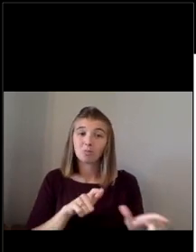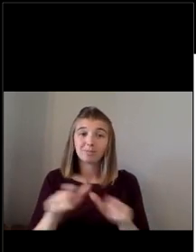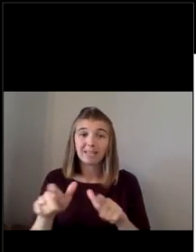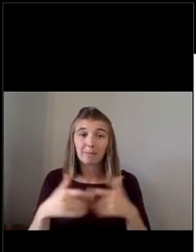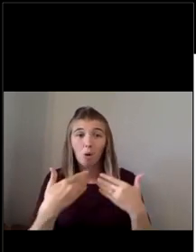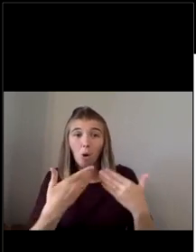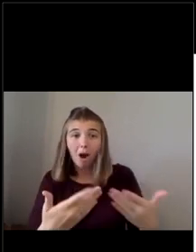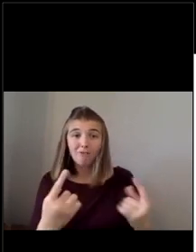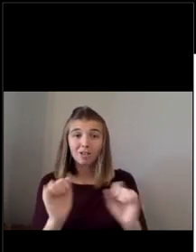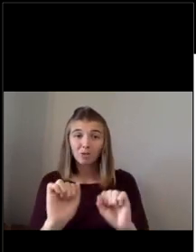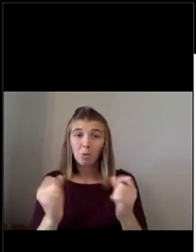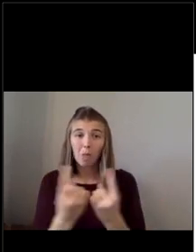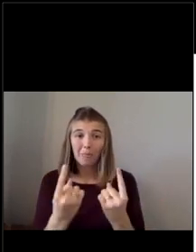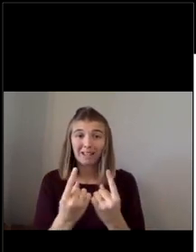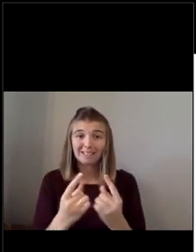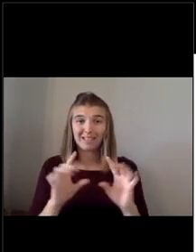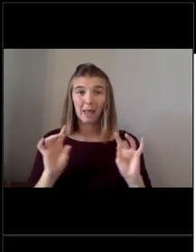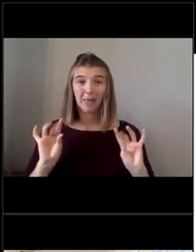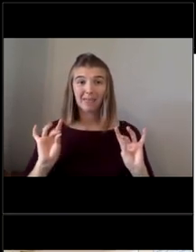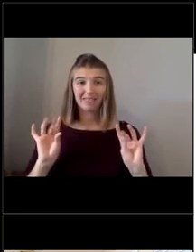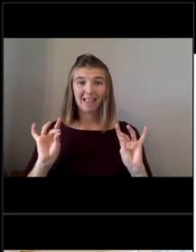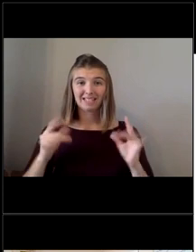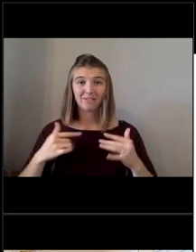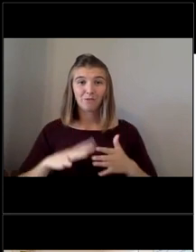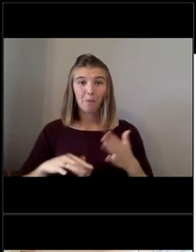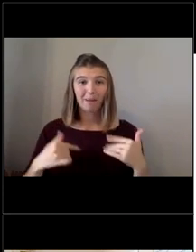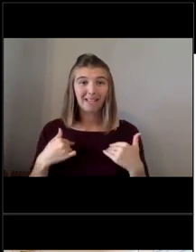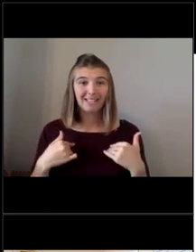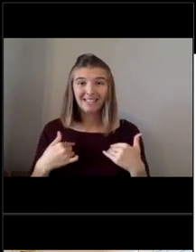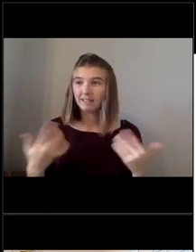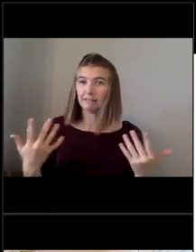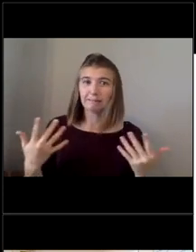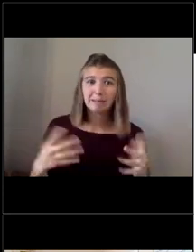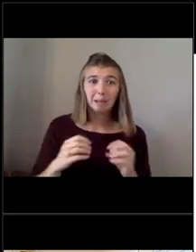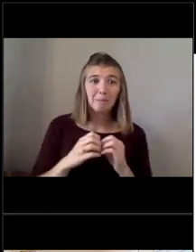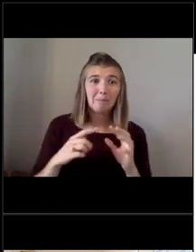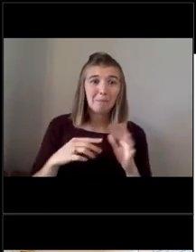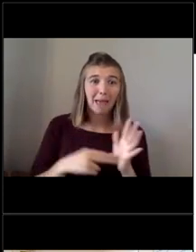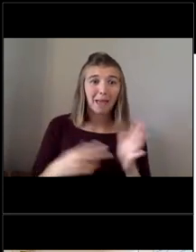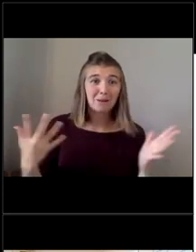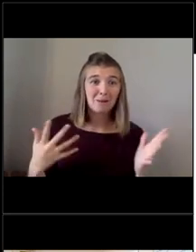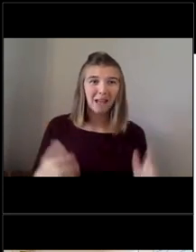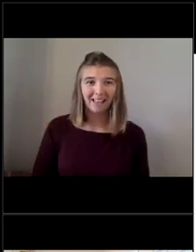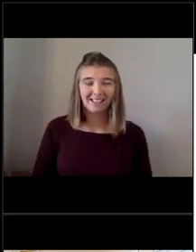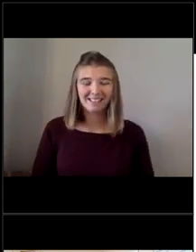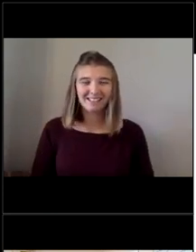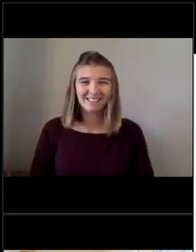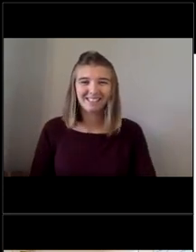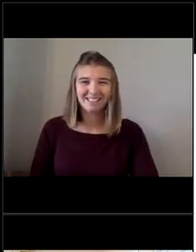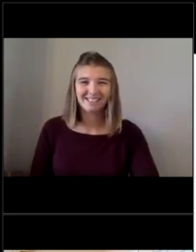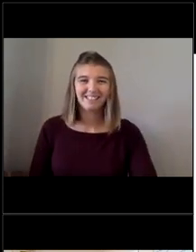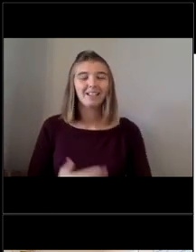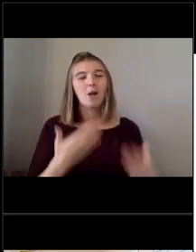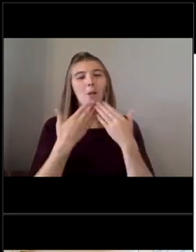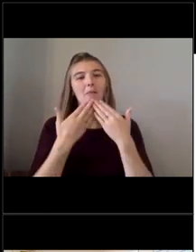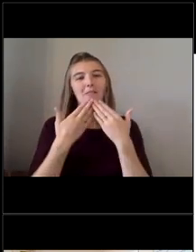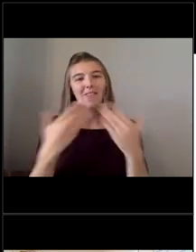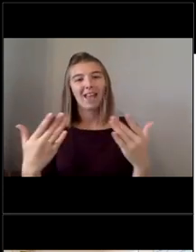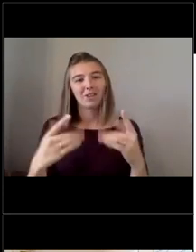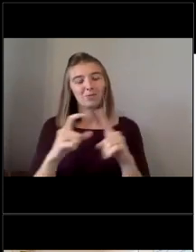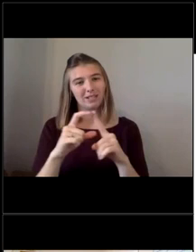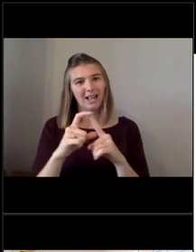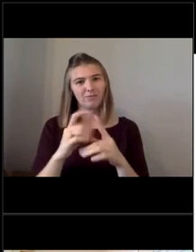that's it from me. Ben, where are you? I'm still here. Thank you ever so much, Desiree. Thank you. It's